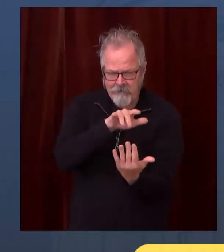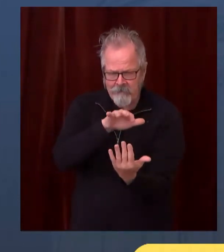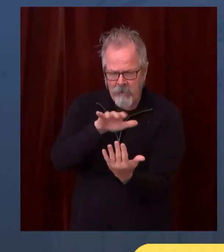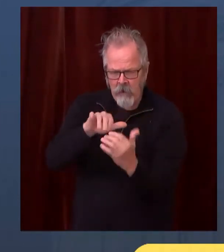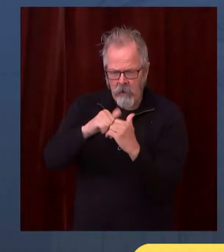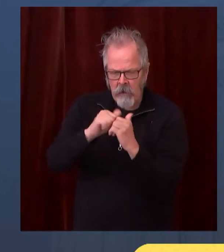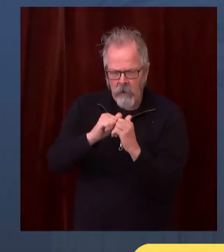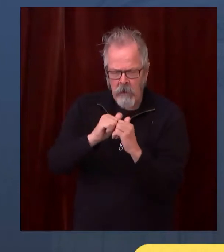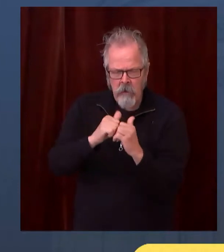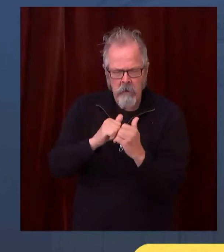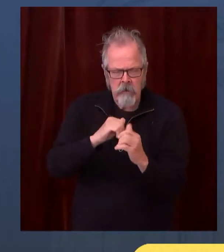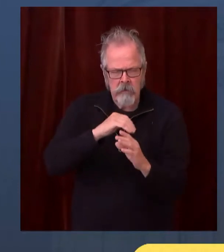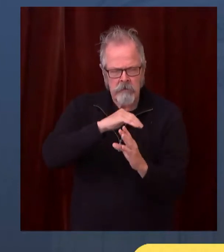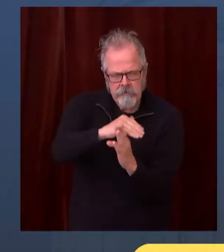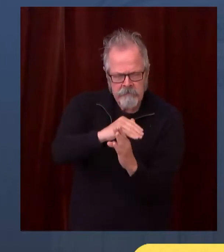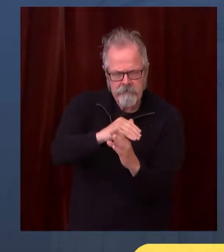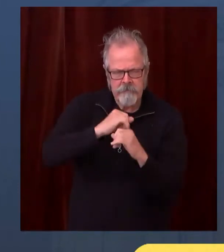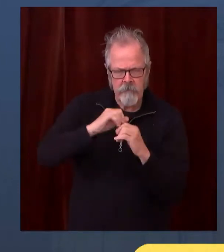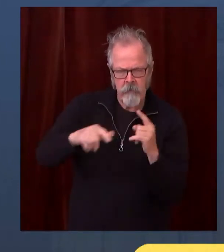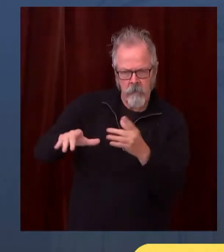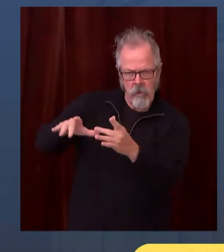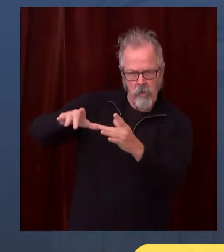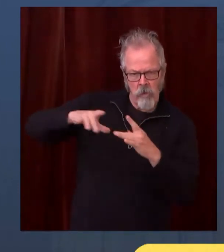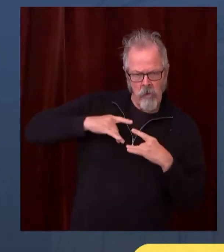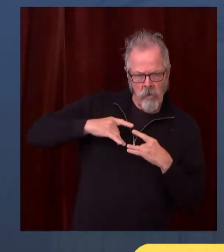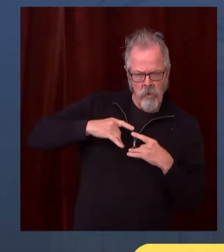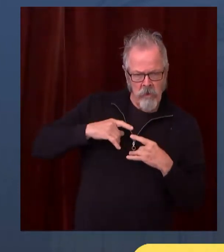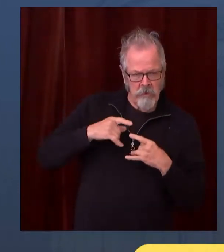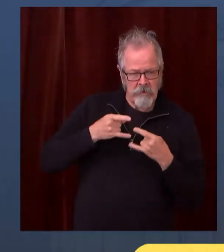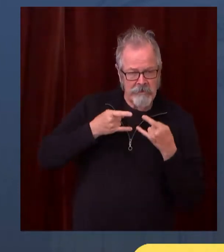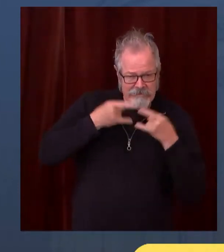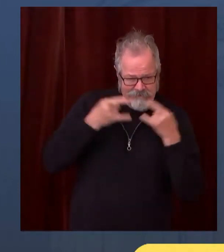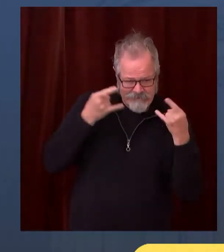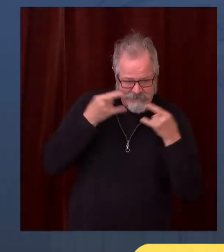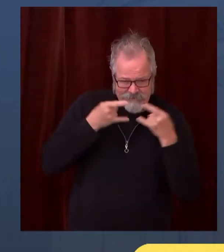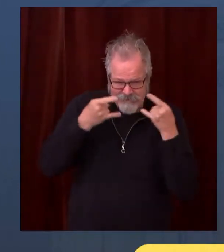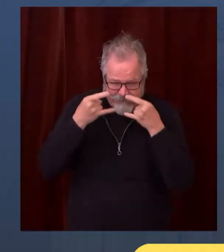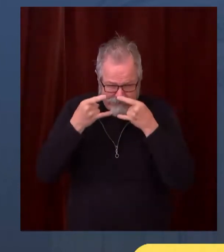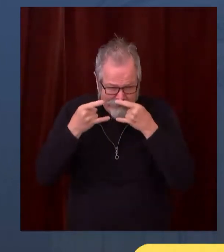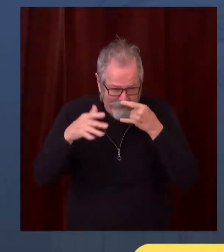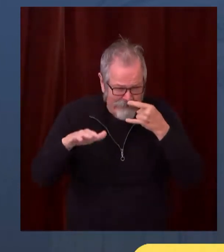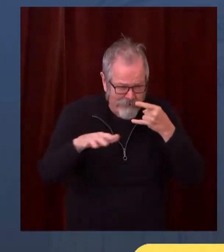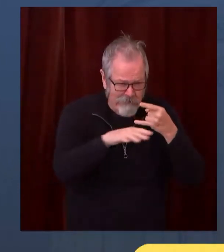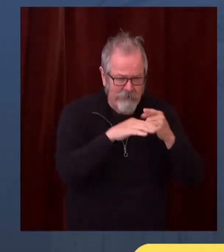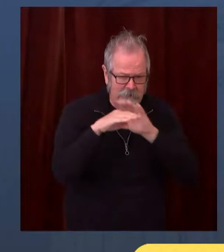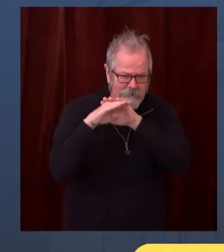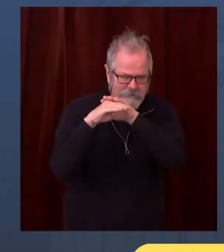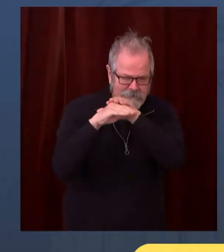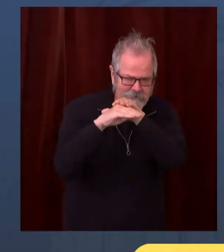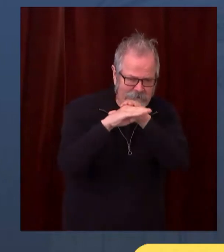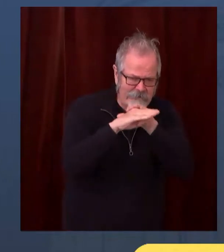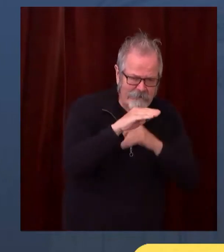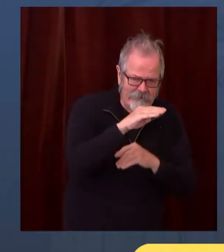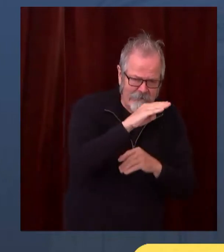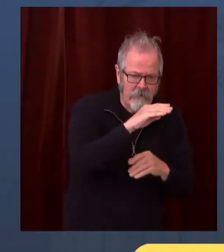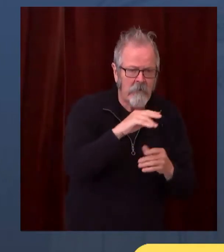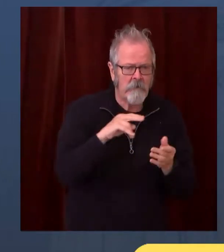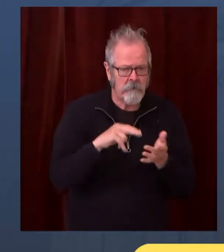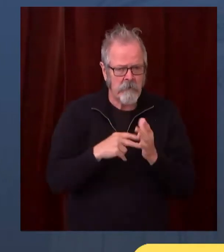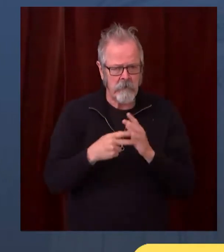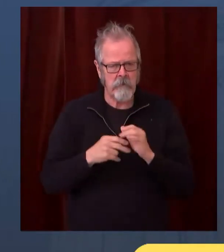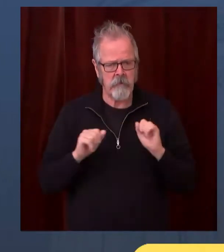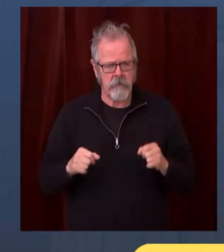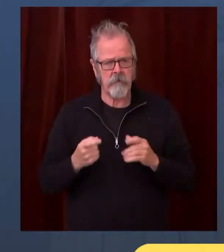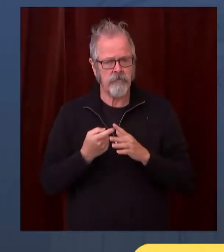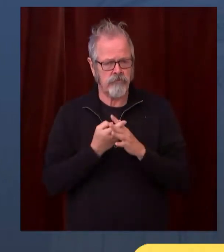physical health of our residents while giving them much greater contact with their loved ones in visitation